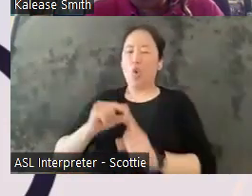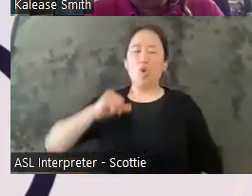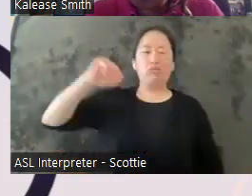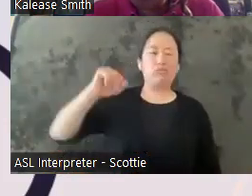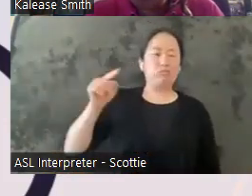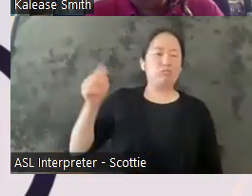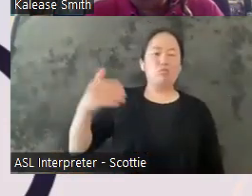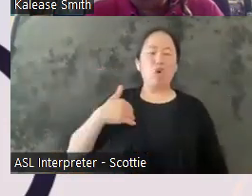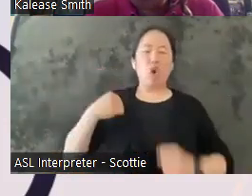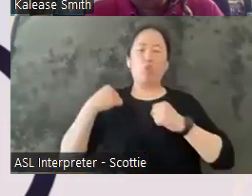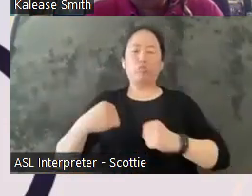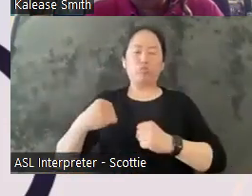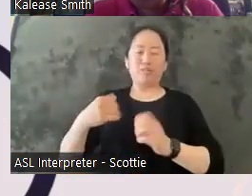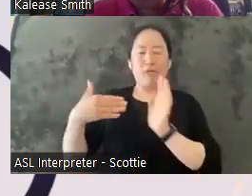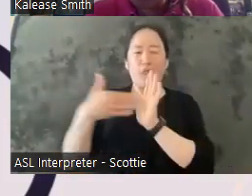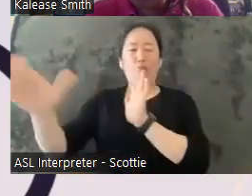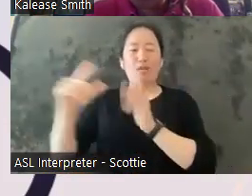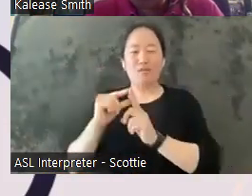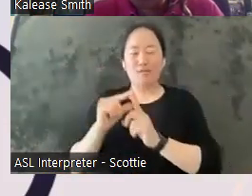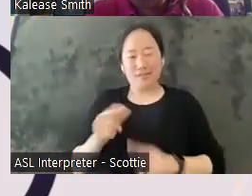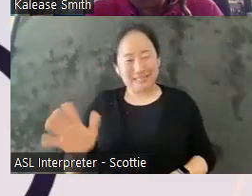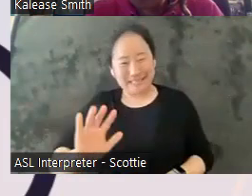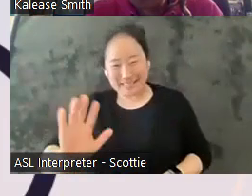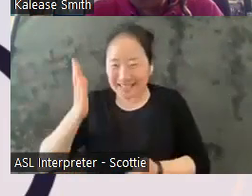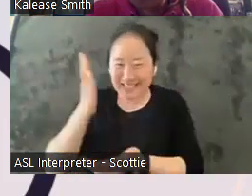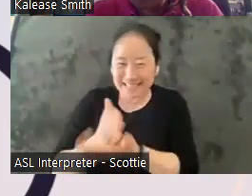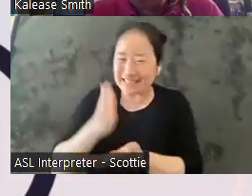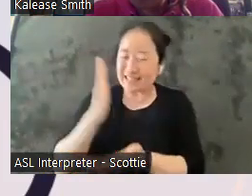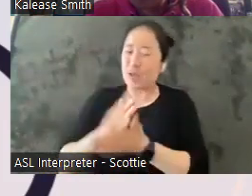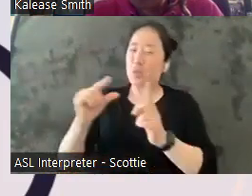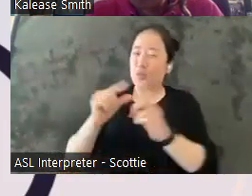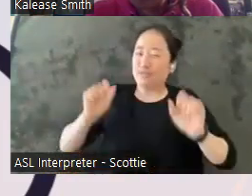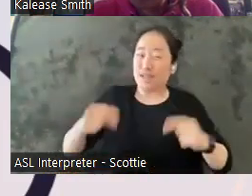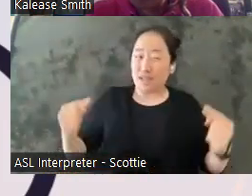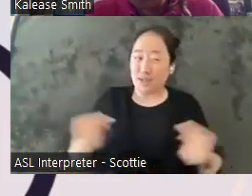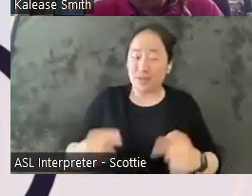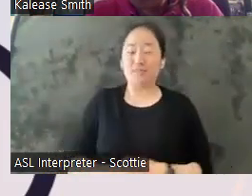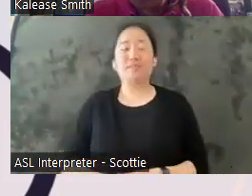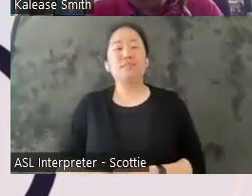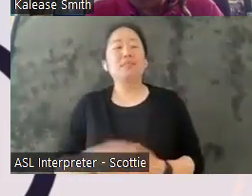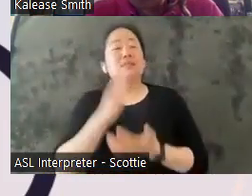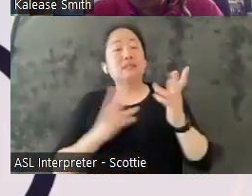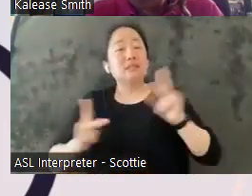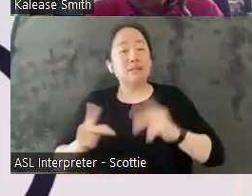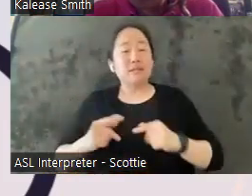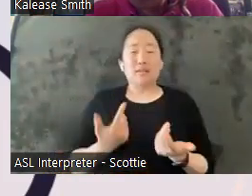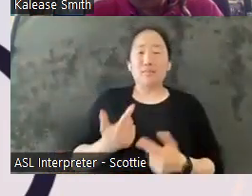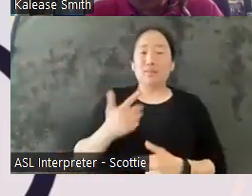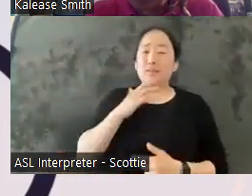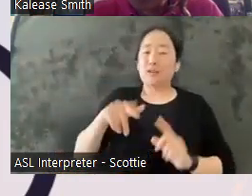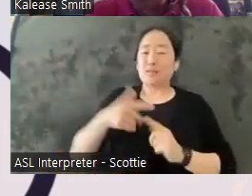video games, social media. Some folks are talking about like social situations like at the